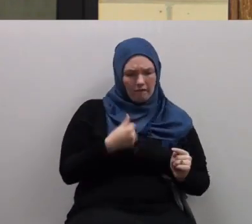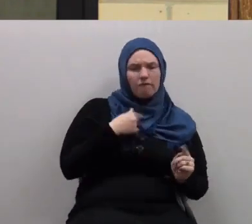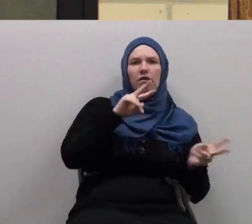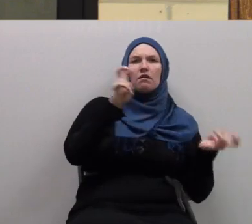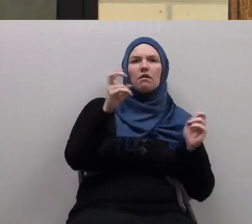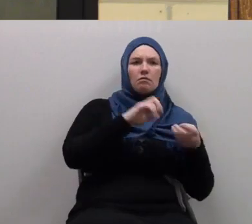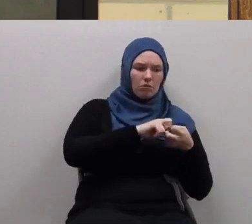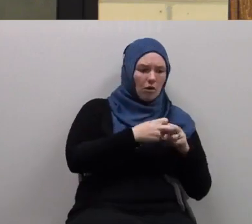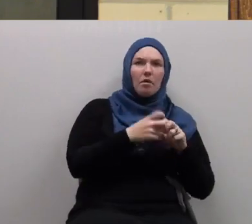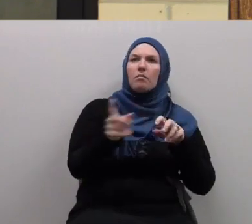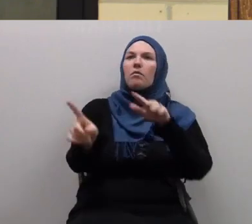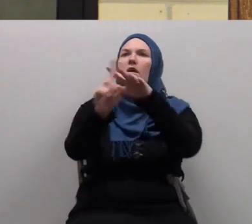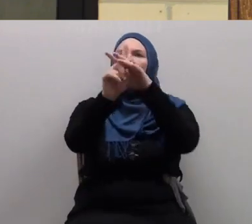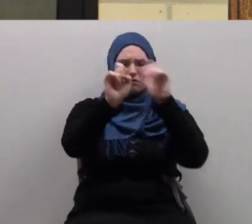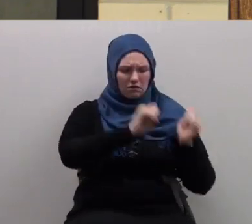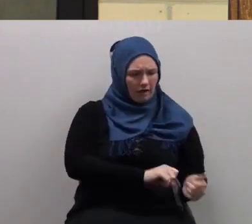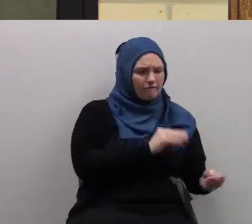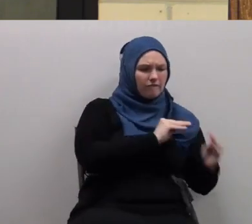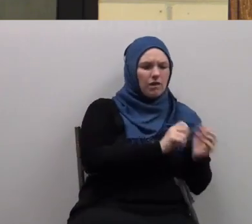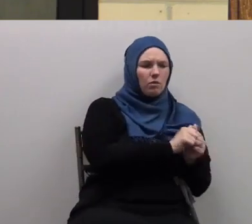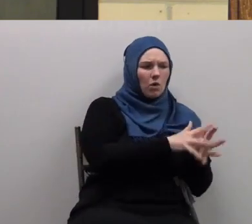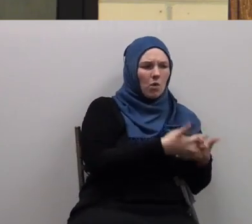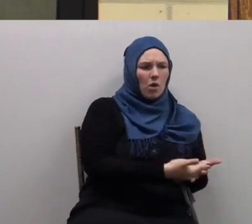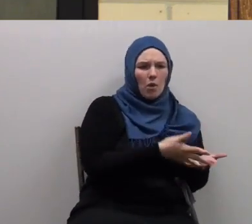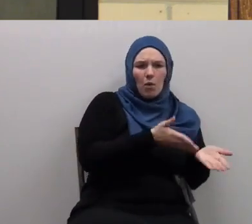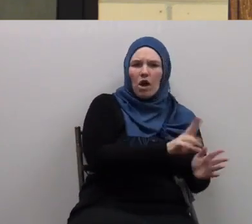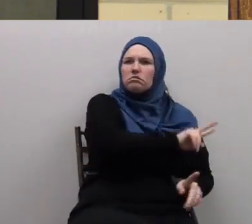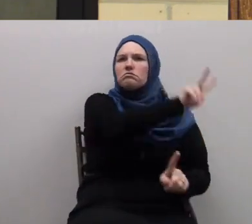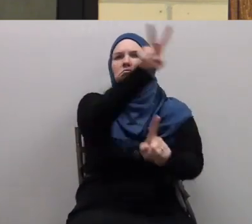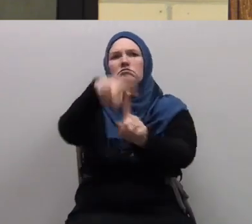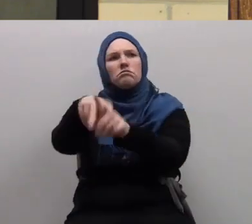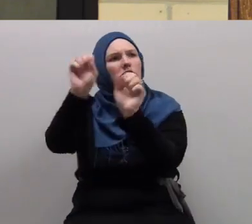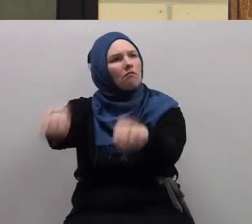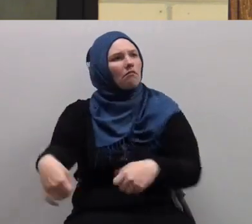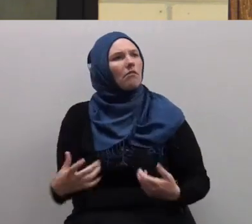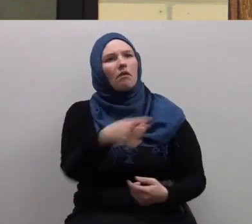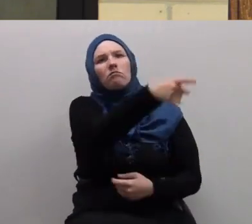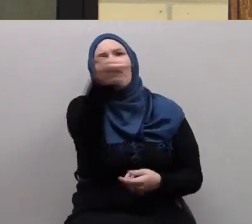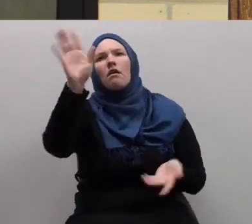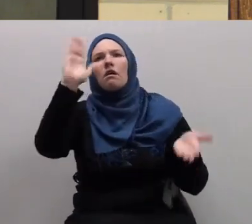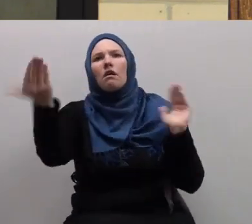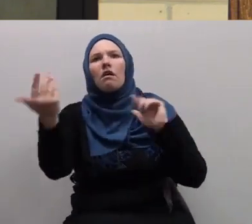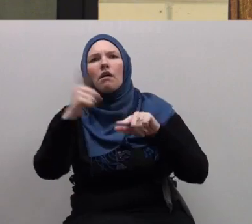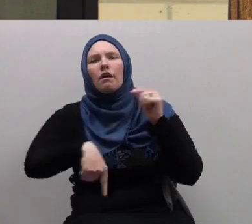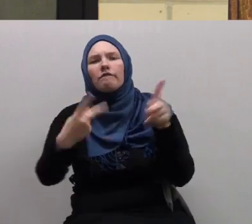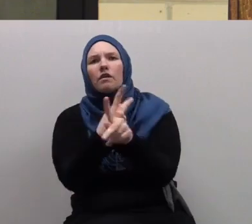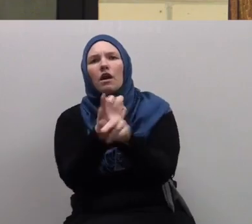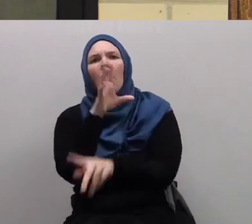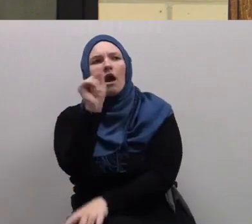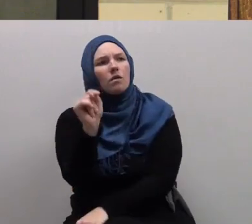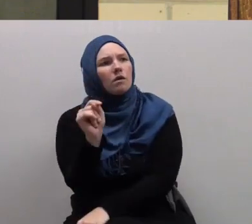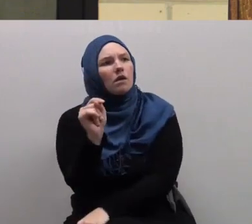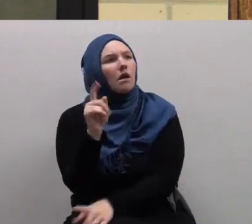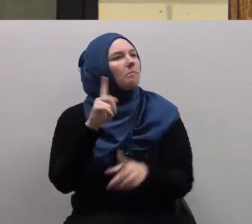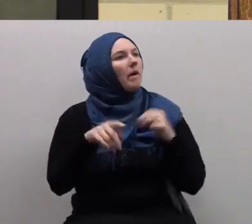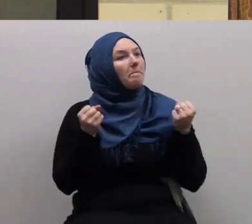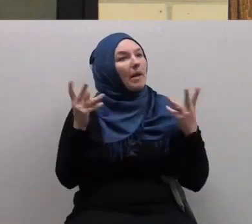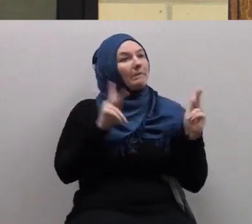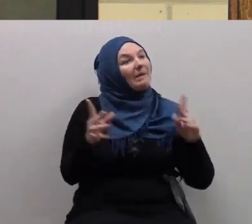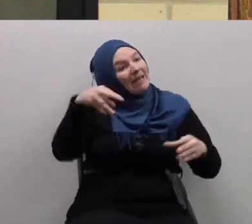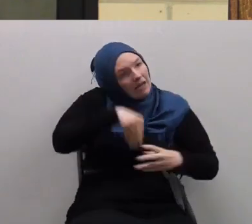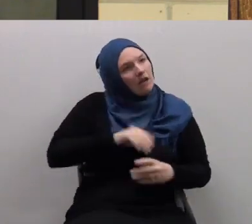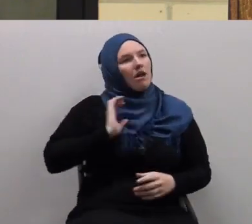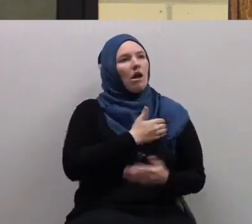The Quran doesn't give us details by way of Allah being merciful, and by the nature of the Quran as